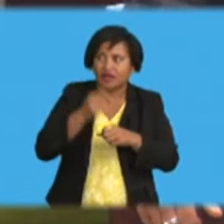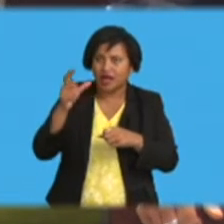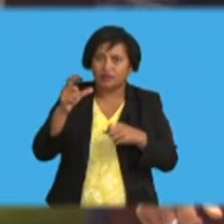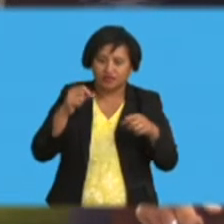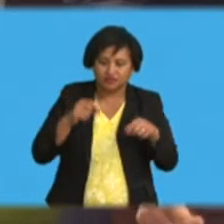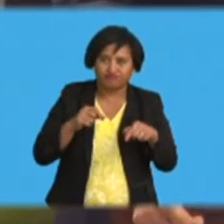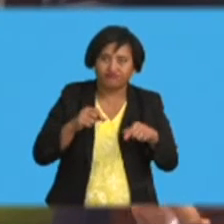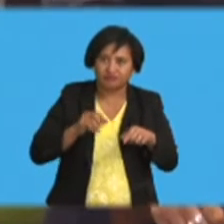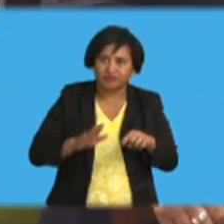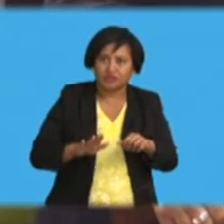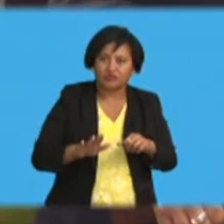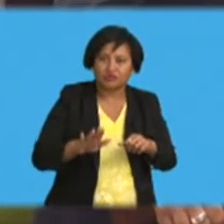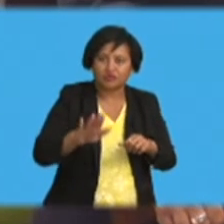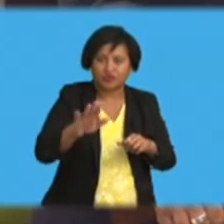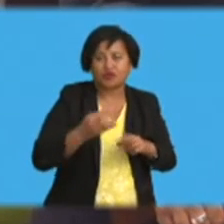Air Pacific,